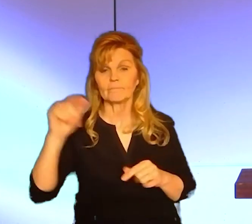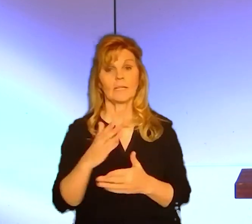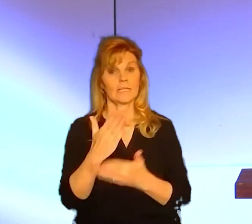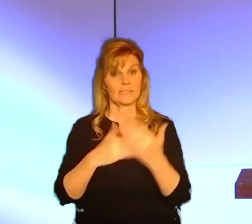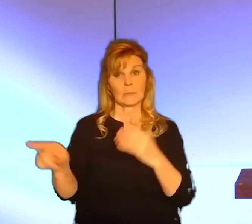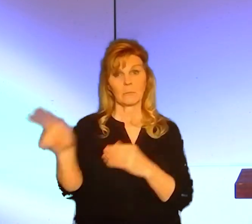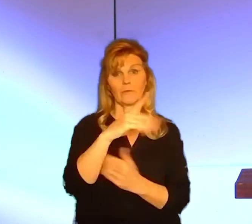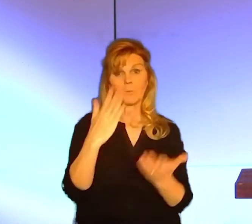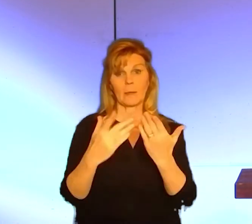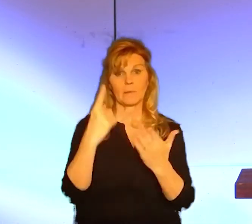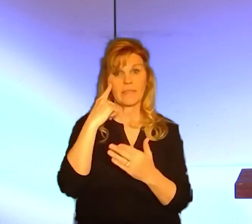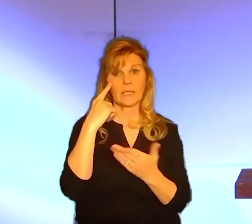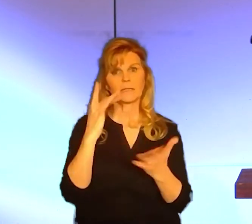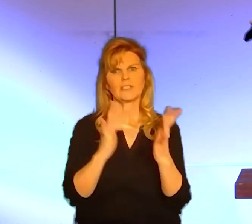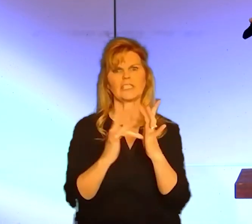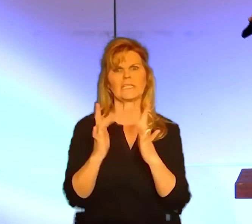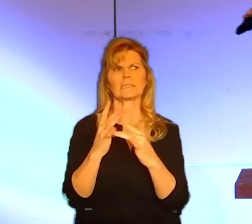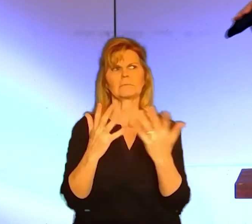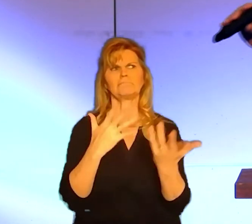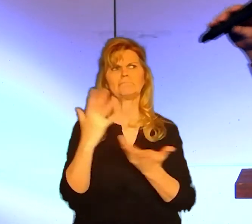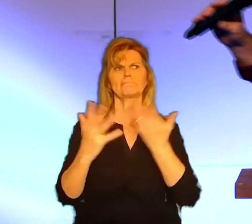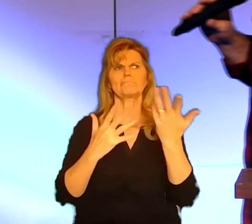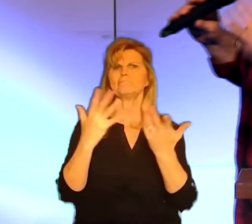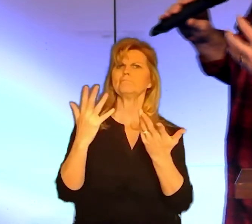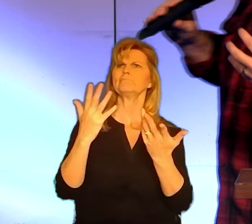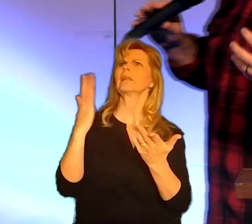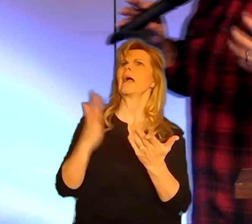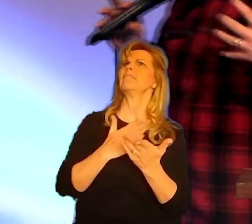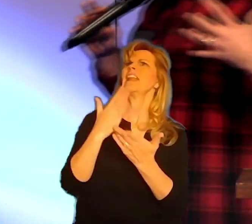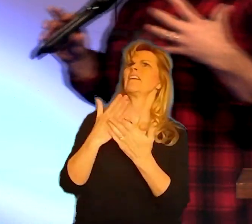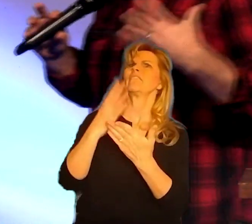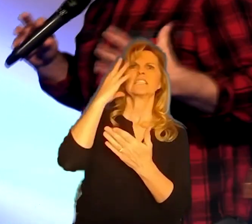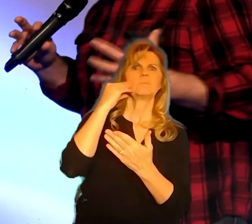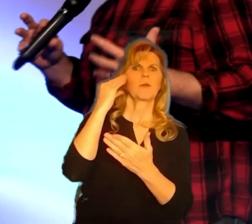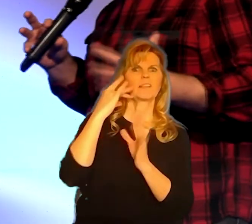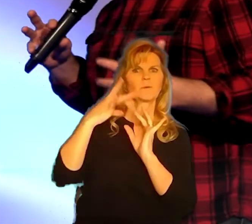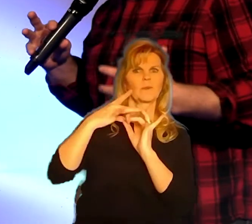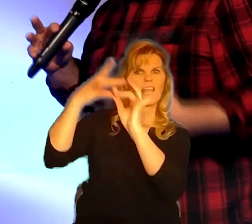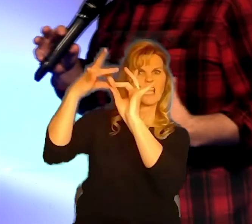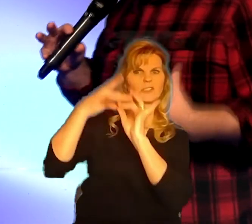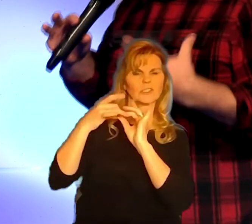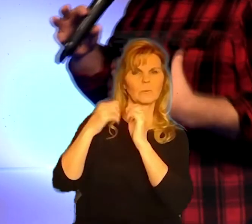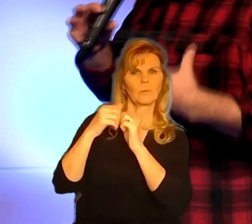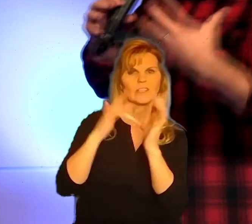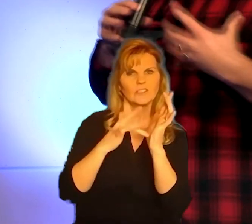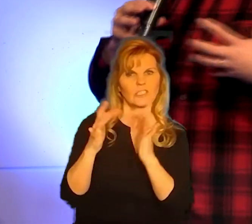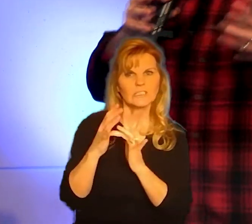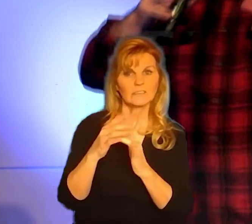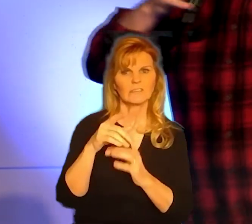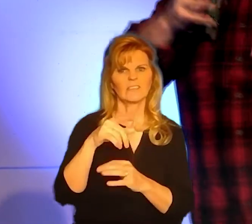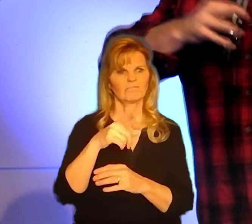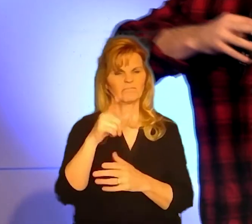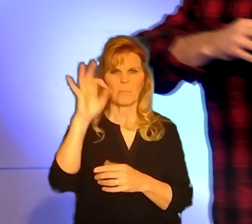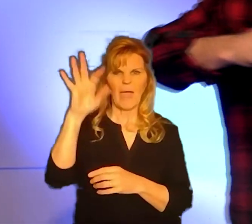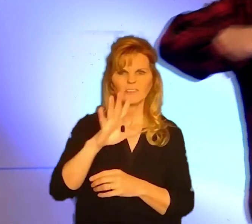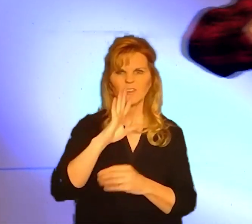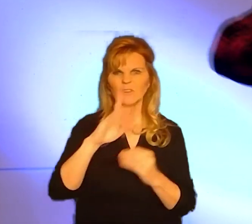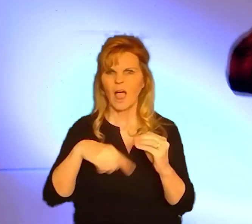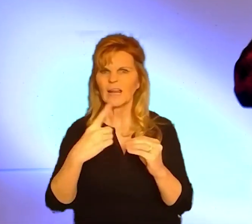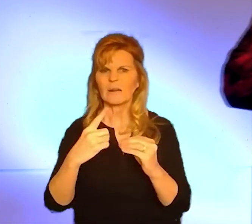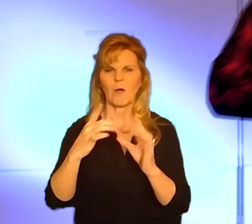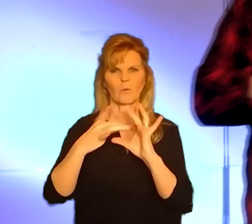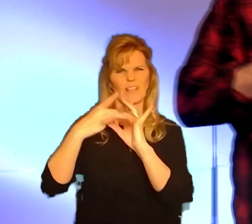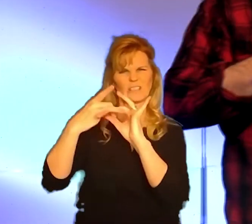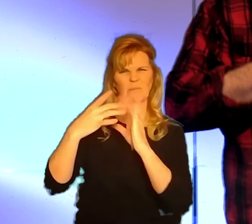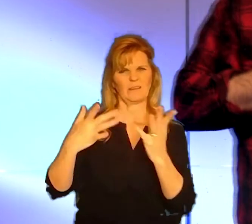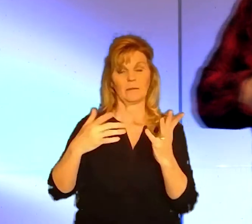I've never like had a relationship with him. This relationship with God that you're talking about, like I'm maybe you're hearing this and you just feel like